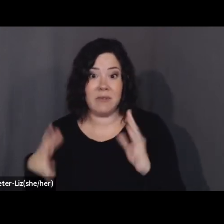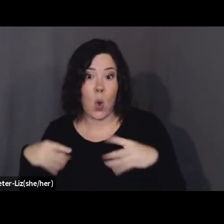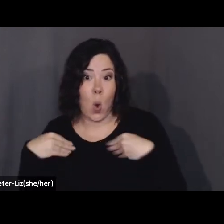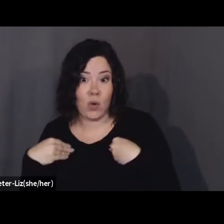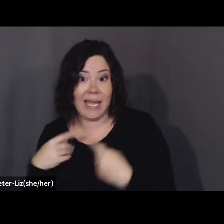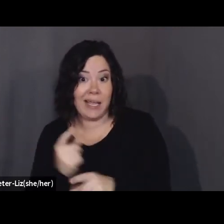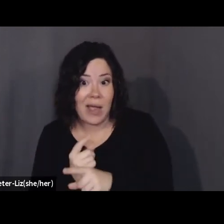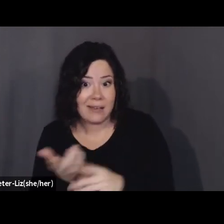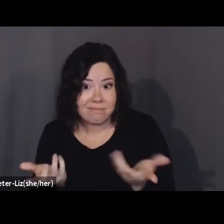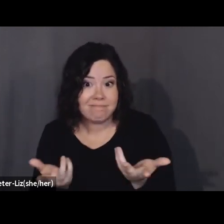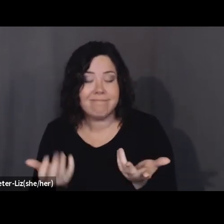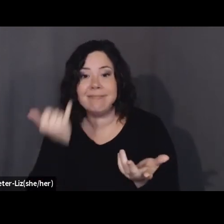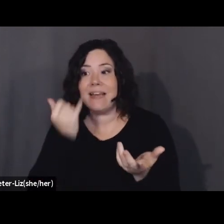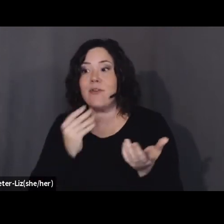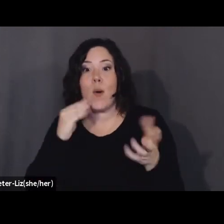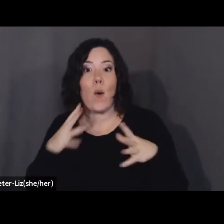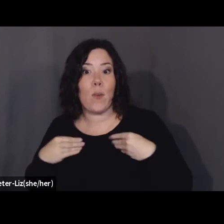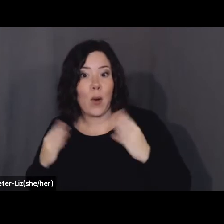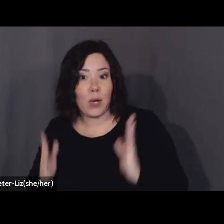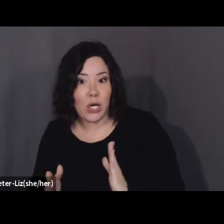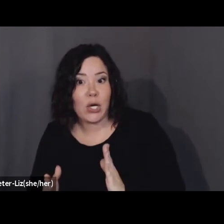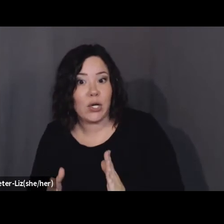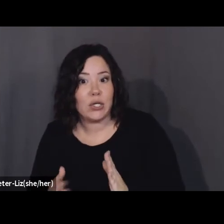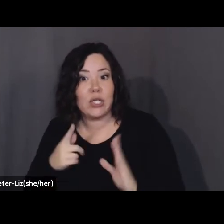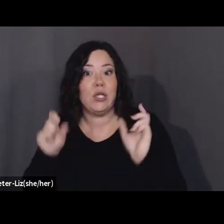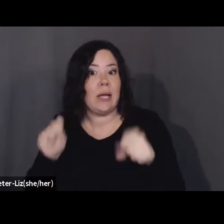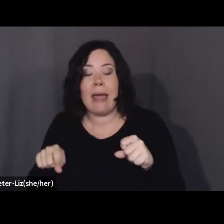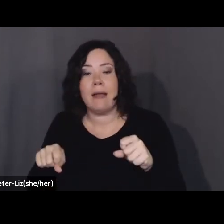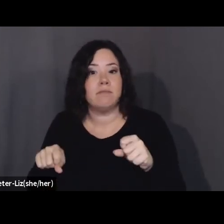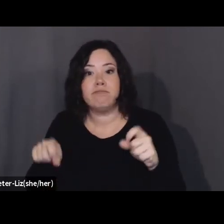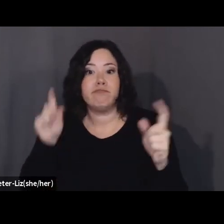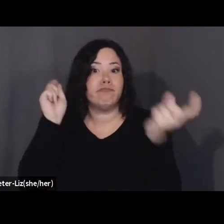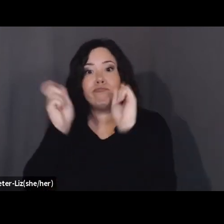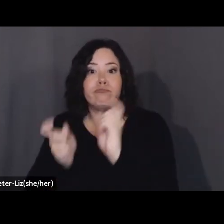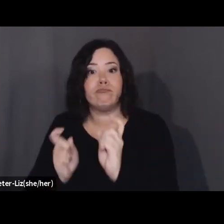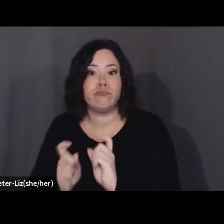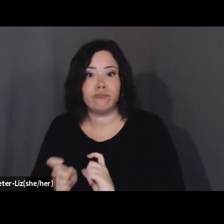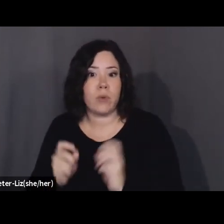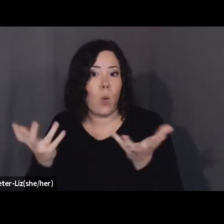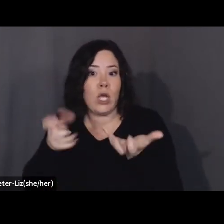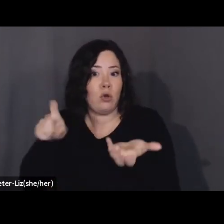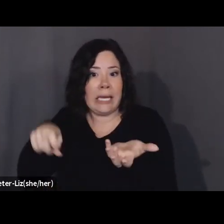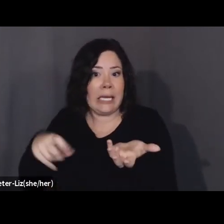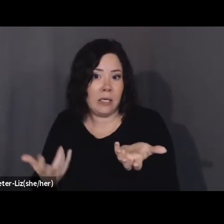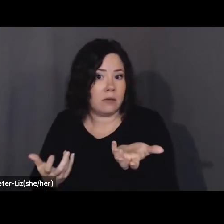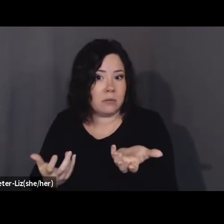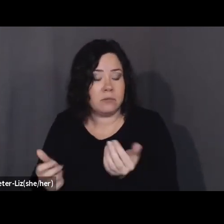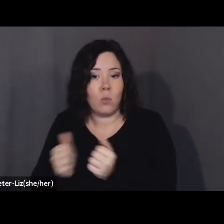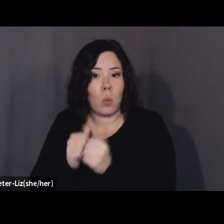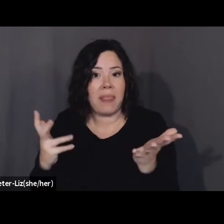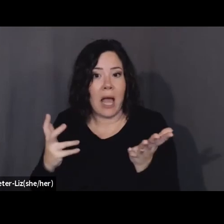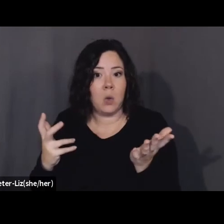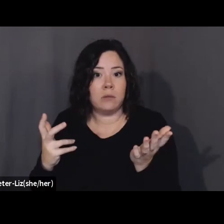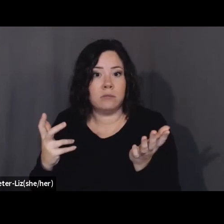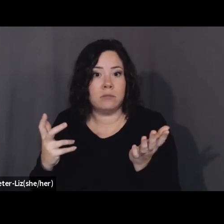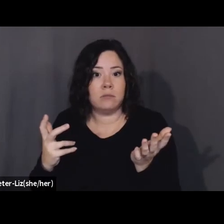right? So if you are a homeowner, you can make all of the changes that you need without that